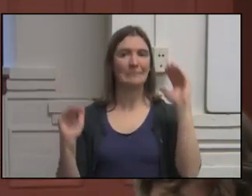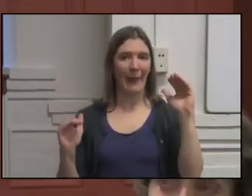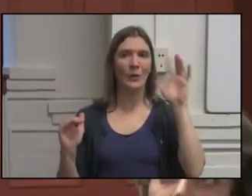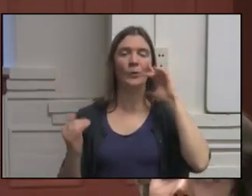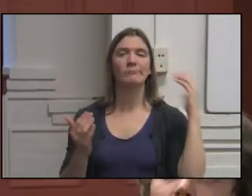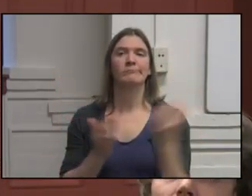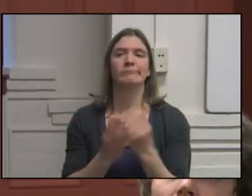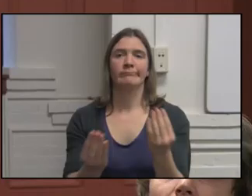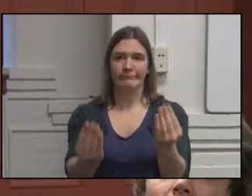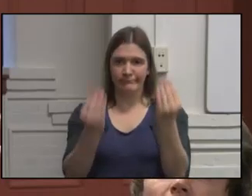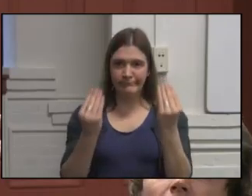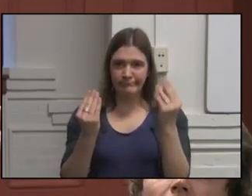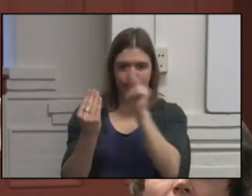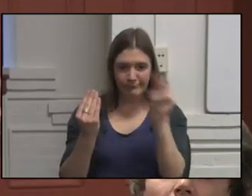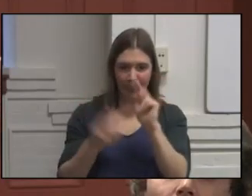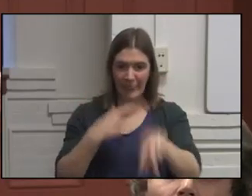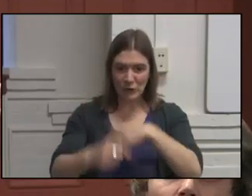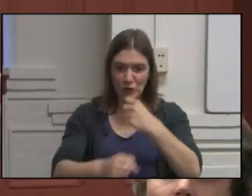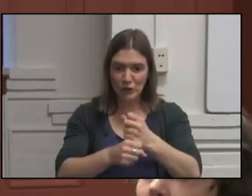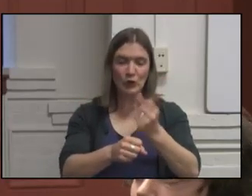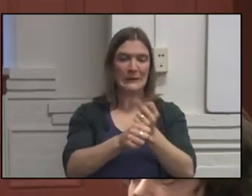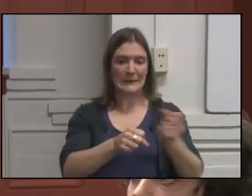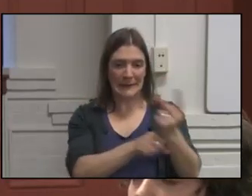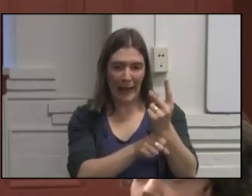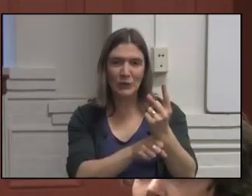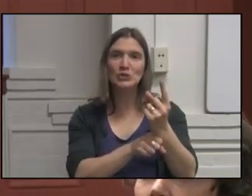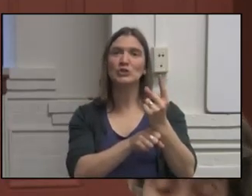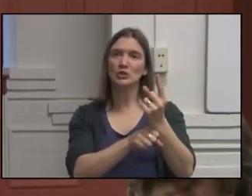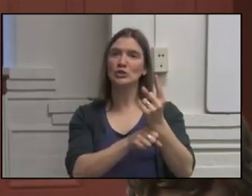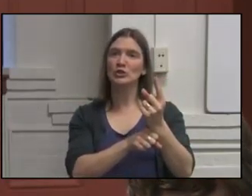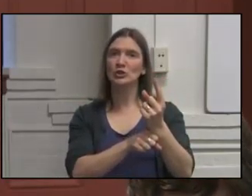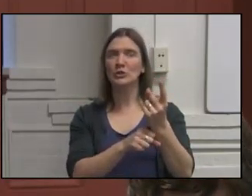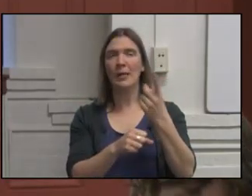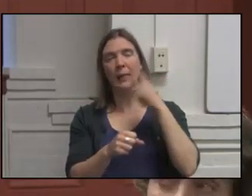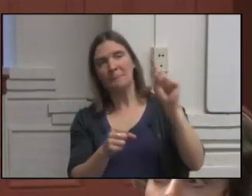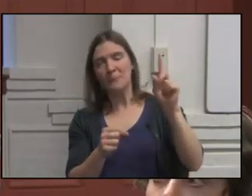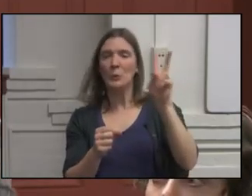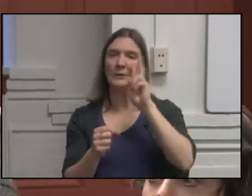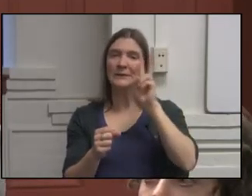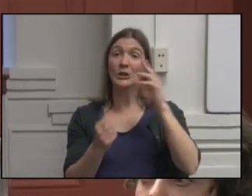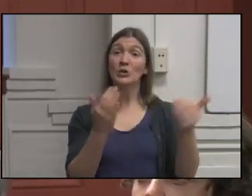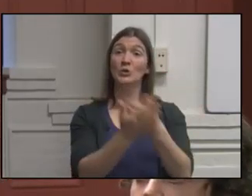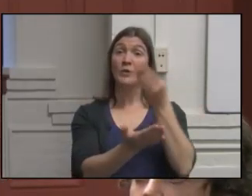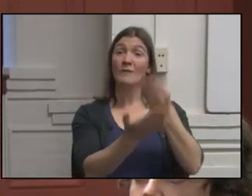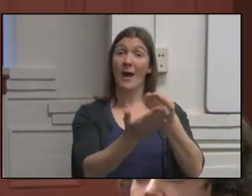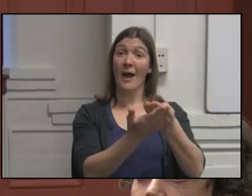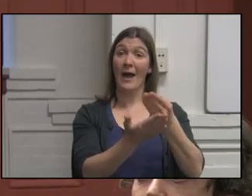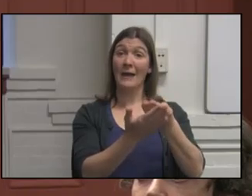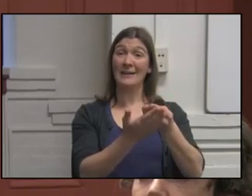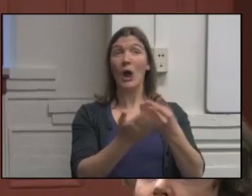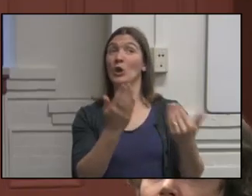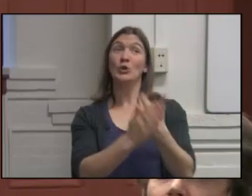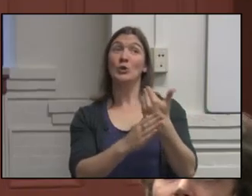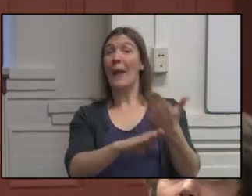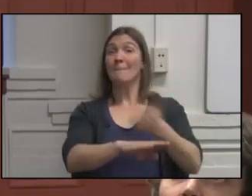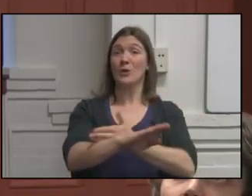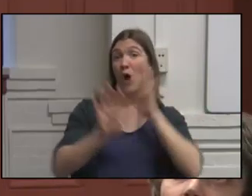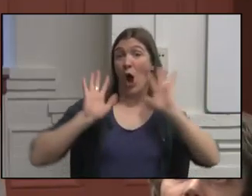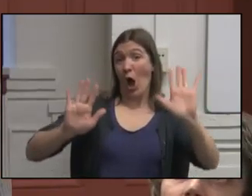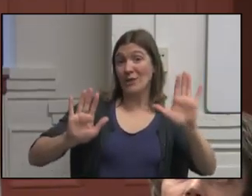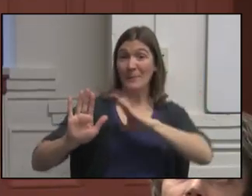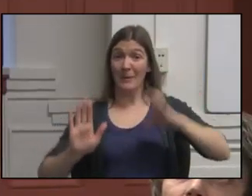so this year, next year. I mean, plans are still somewhat up in the air since the new